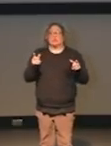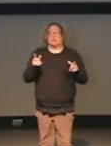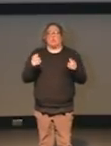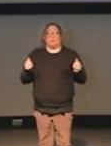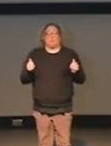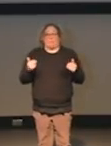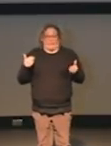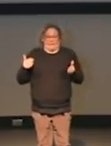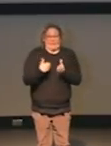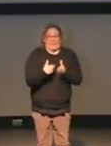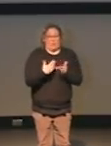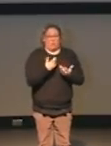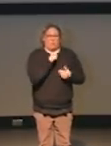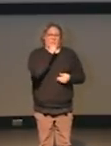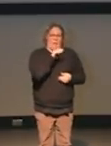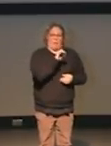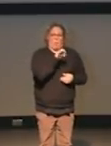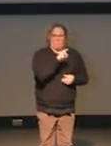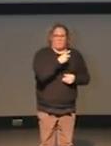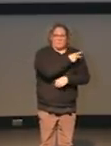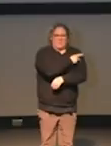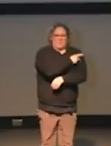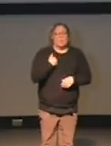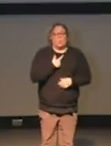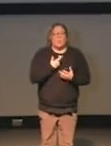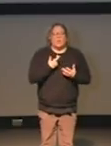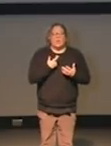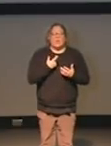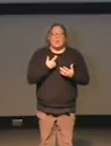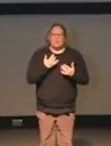we have cohorted patients most patients are